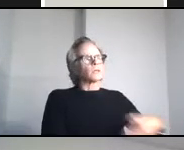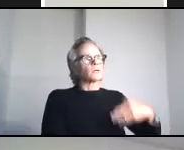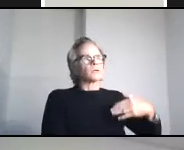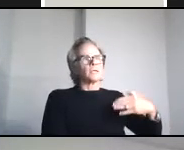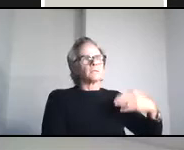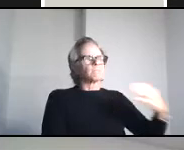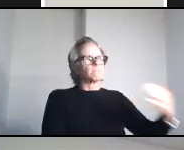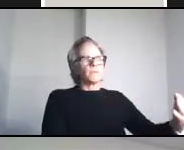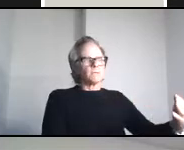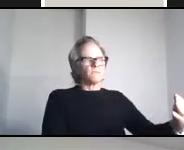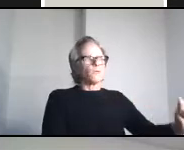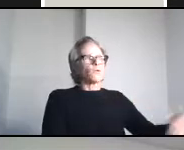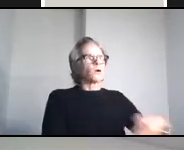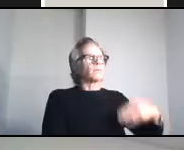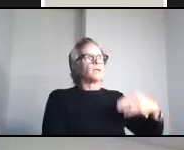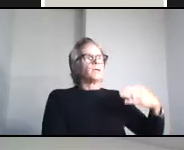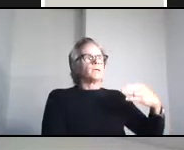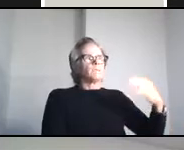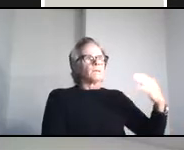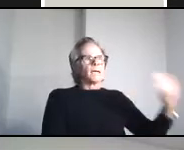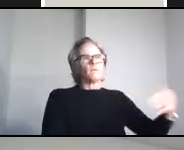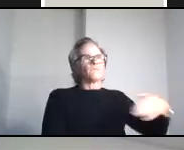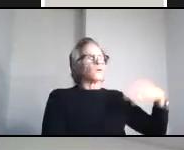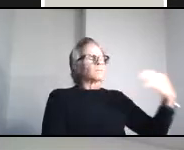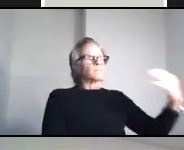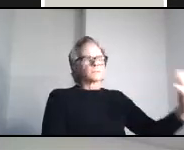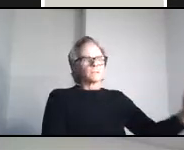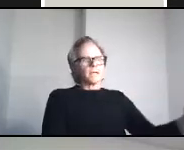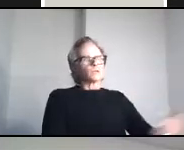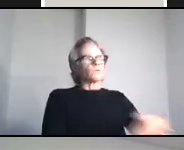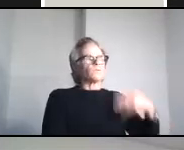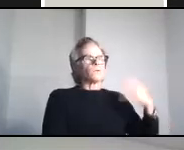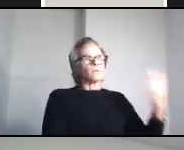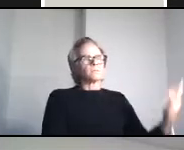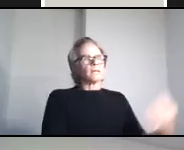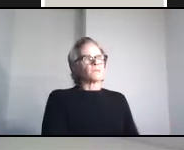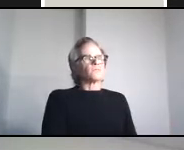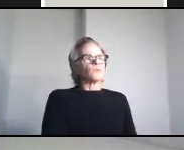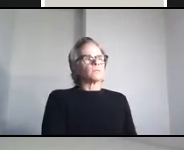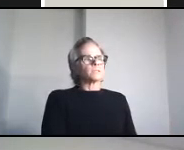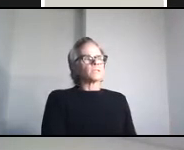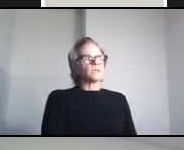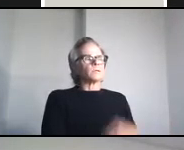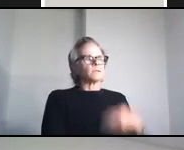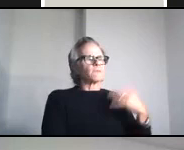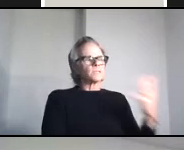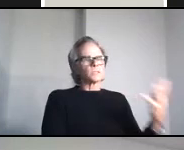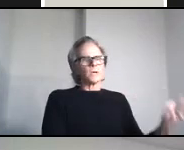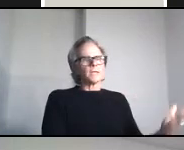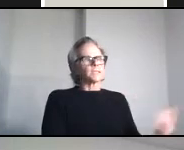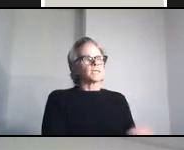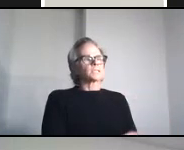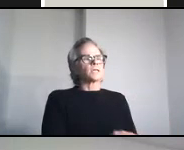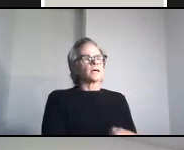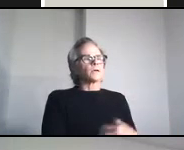with color and form, animal forms, natural forms, plant forms, etc. Finds its